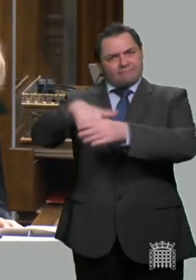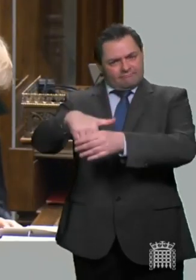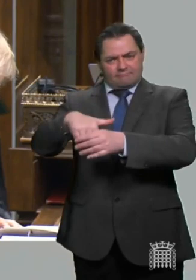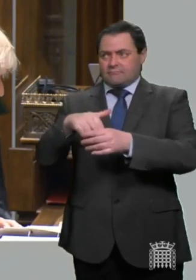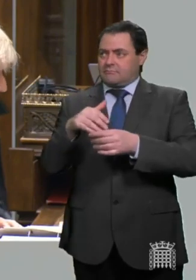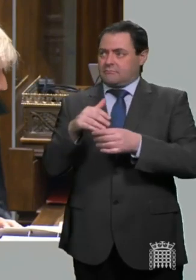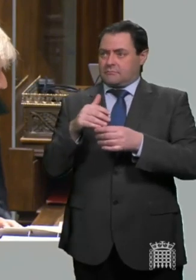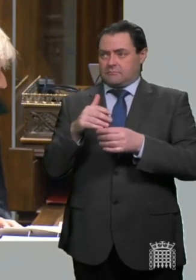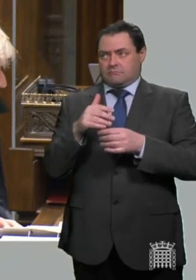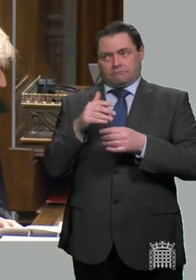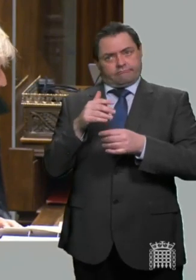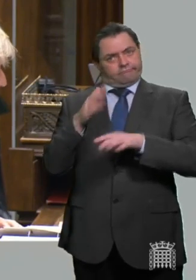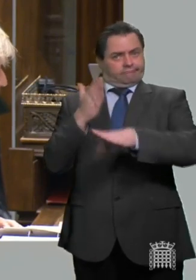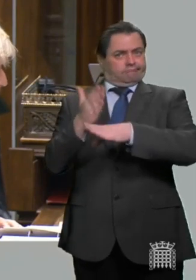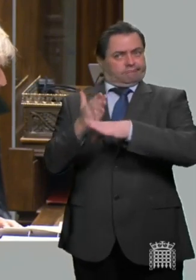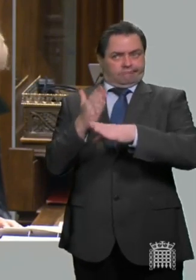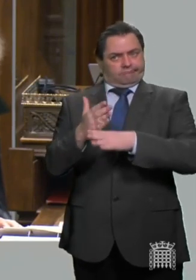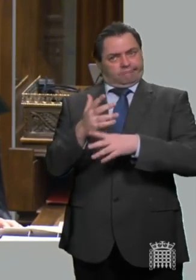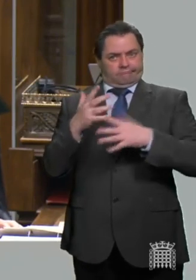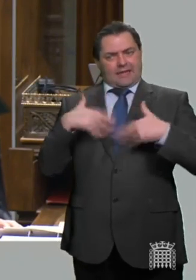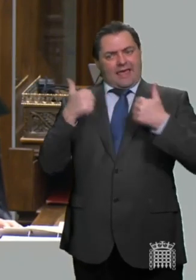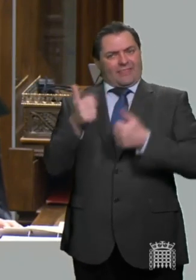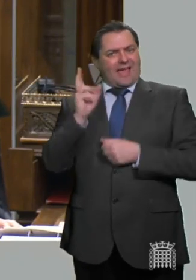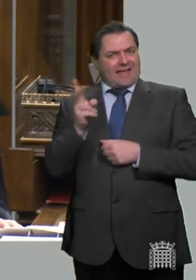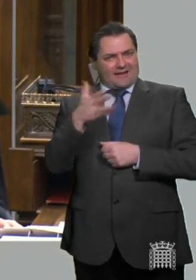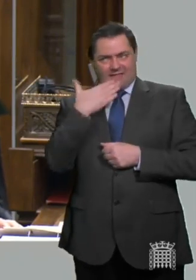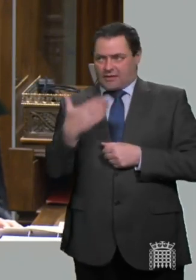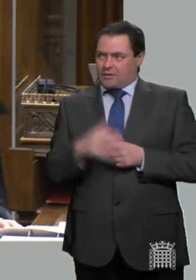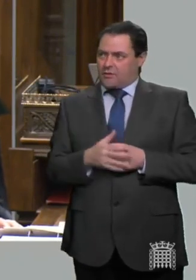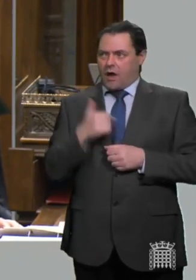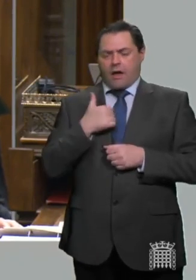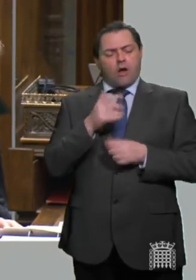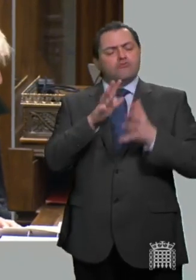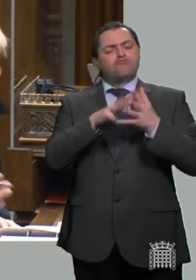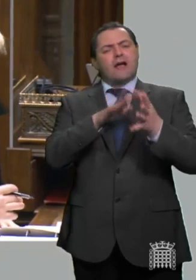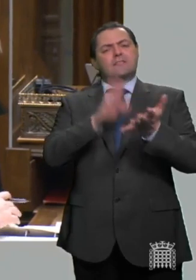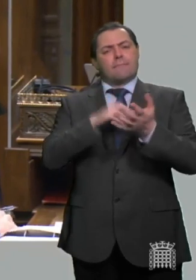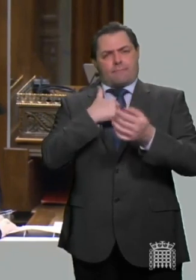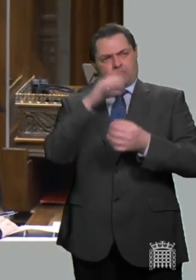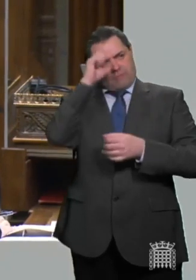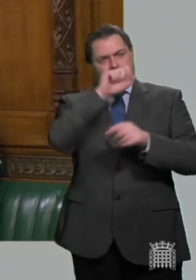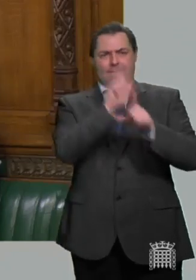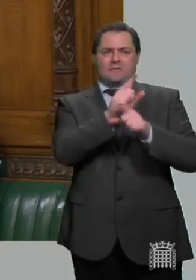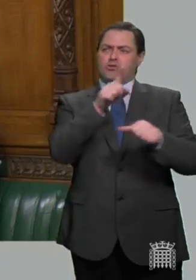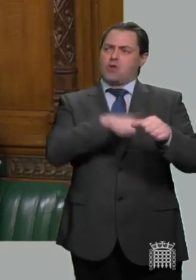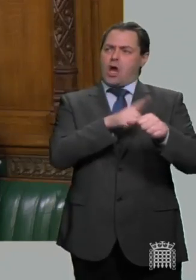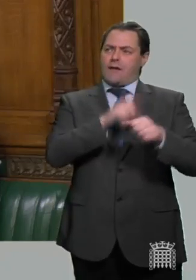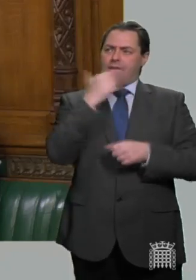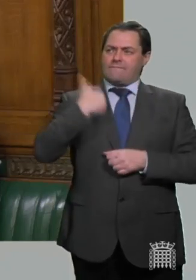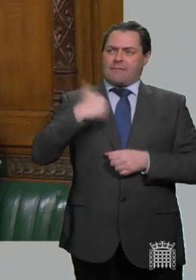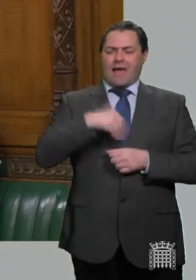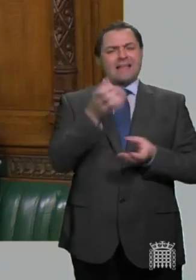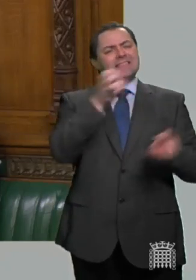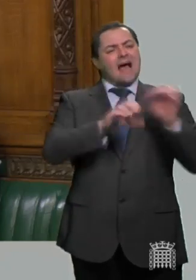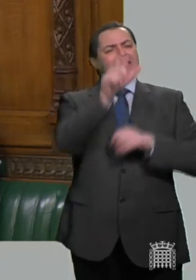to the front line. And actually, was in Wrexham at Waghart that I met a young female scientist, Mr Speaker, who are helping to